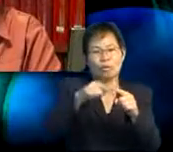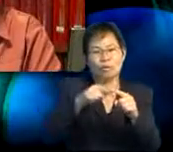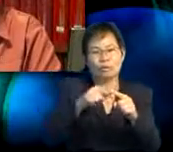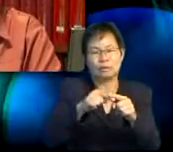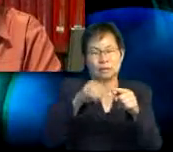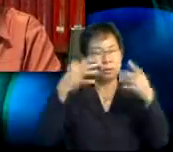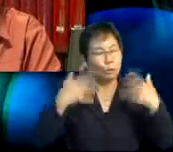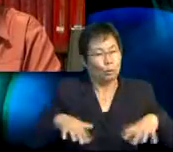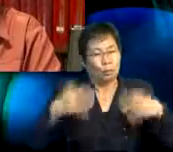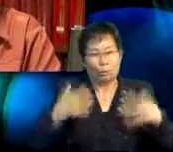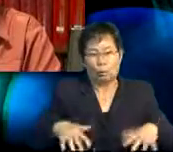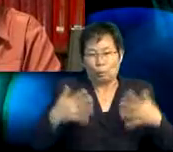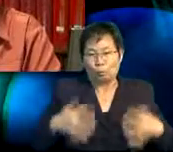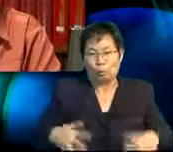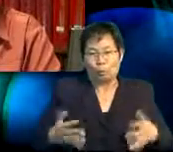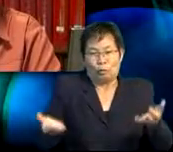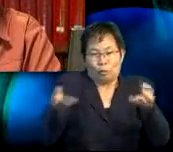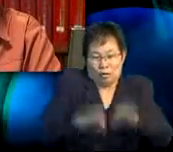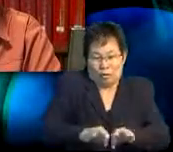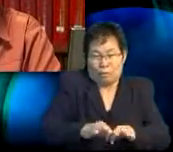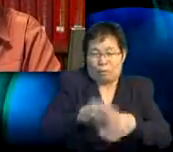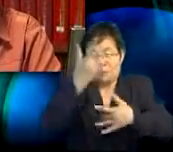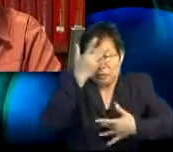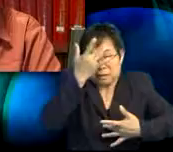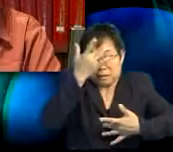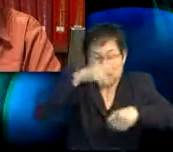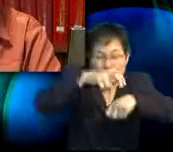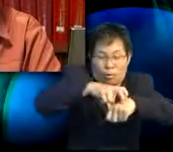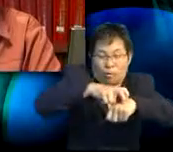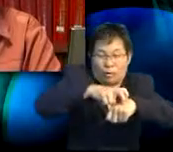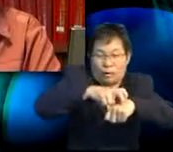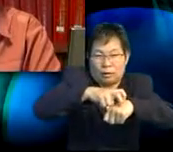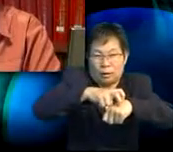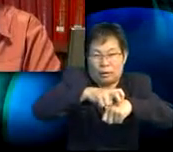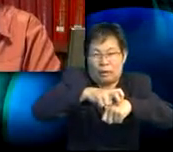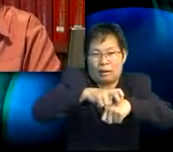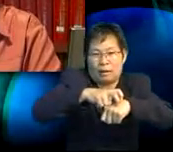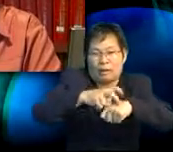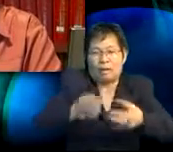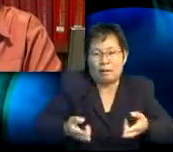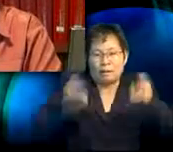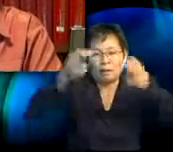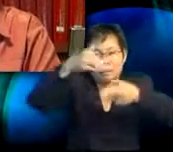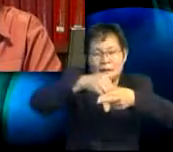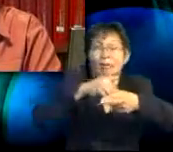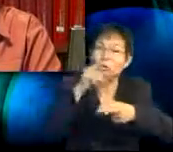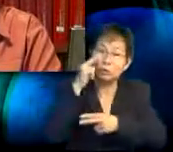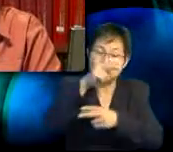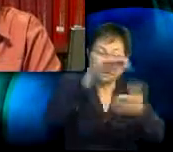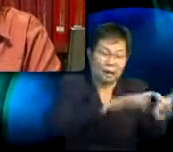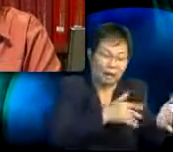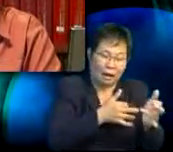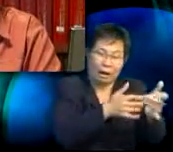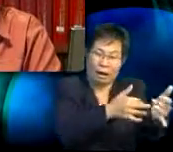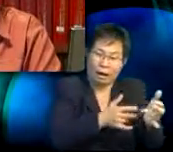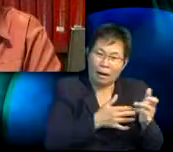terrible famine because of a disease called potato blight. You see, in Ireland, the main or